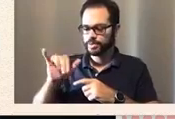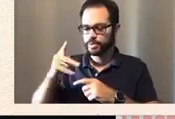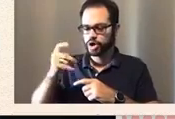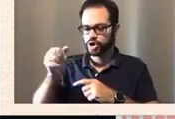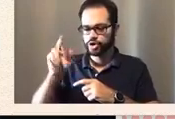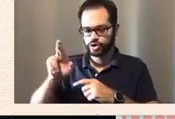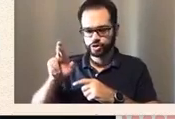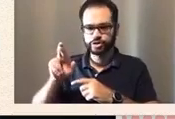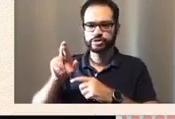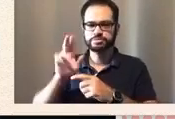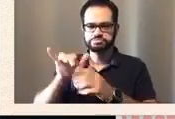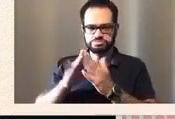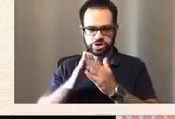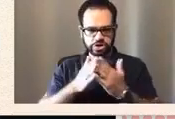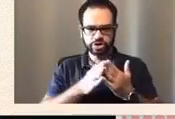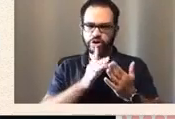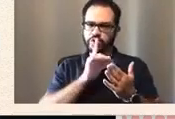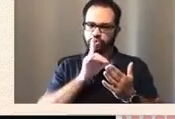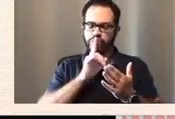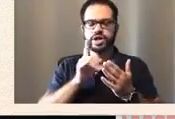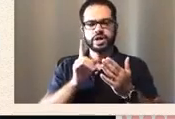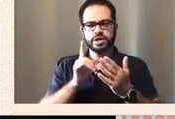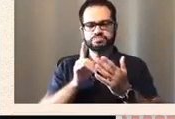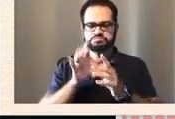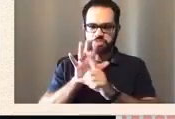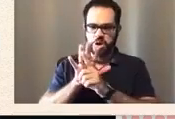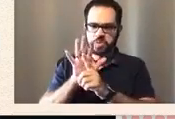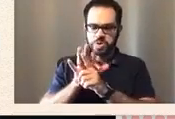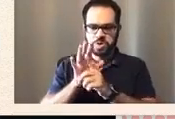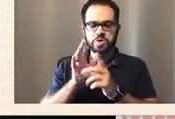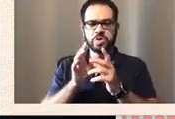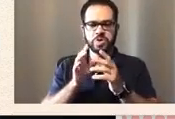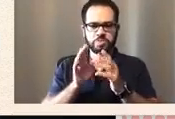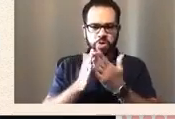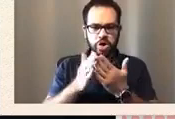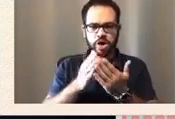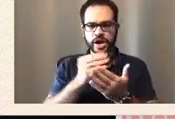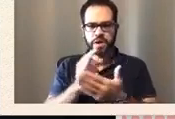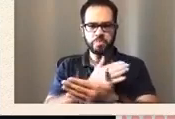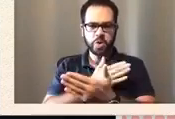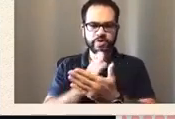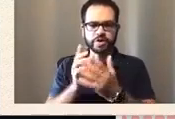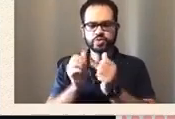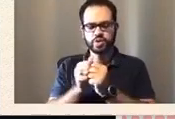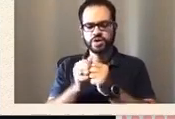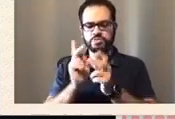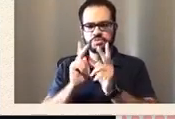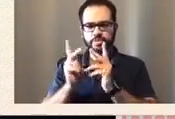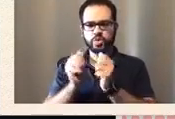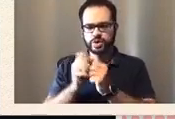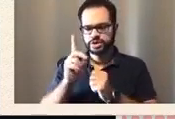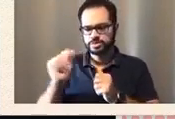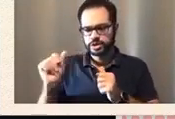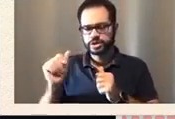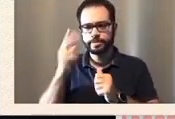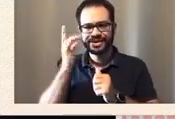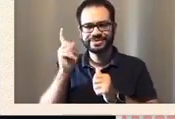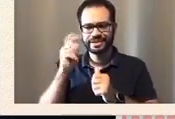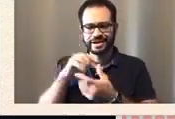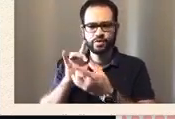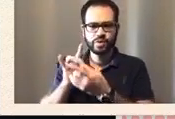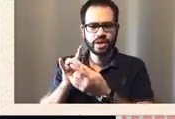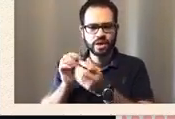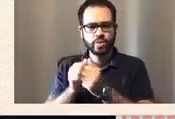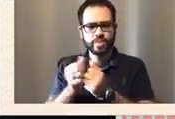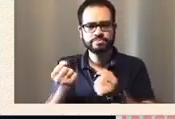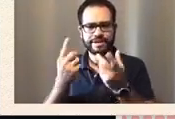many people with disabilities who often feel like they can relate to many characters within Harry Potter.